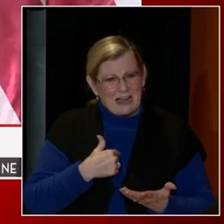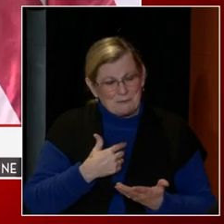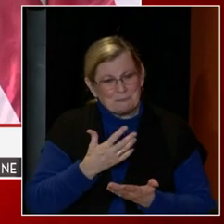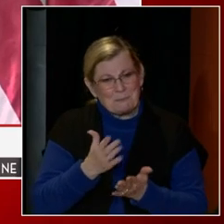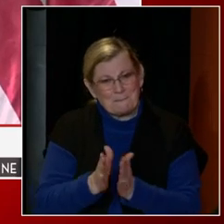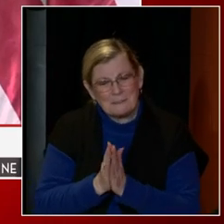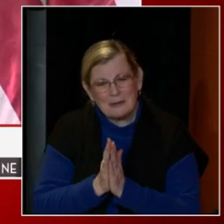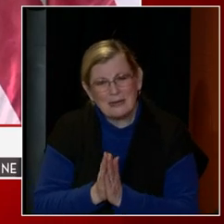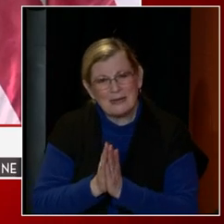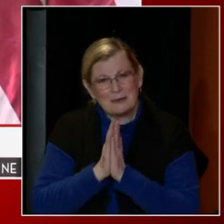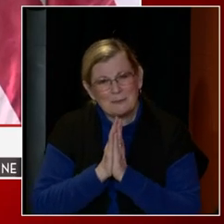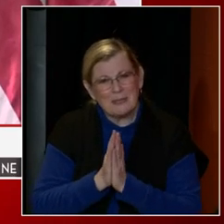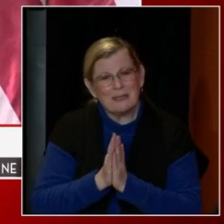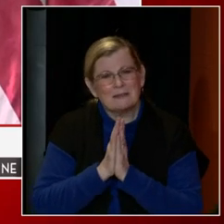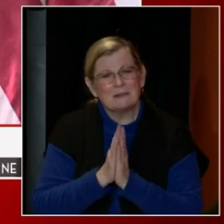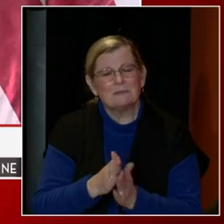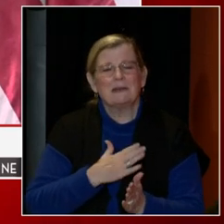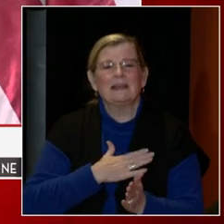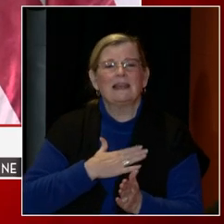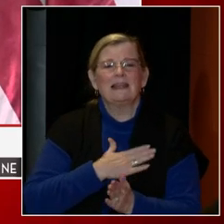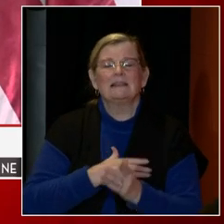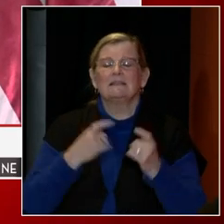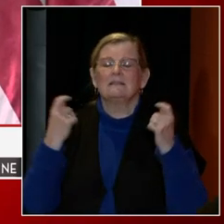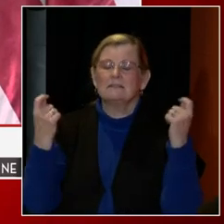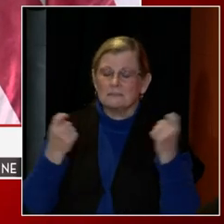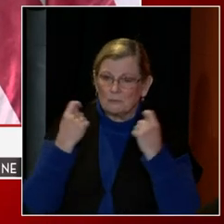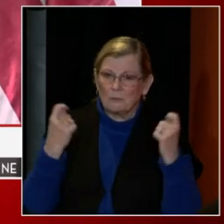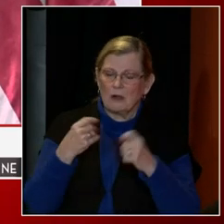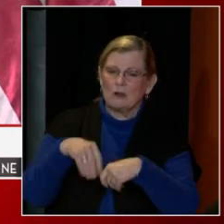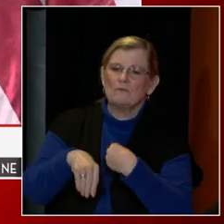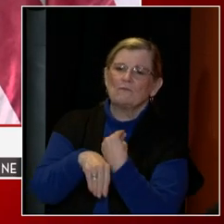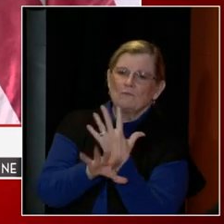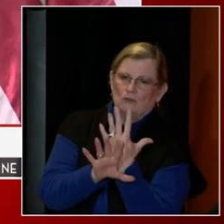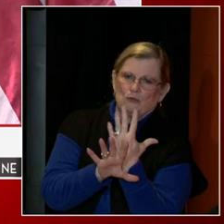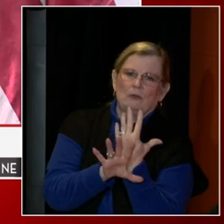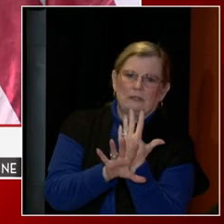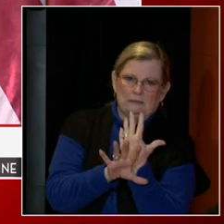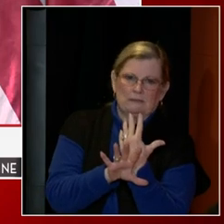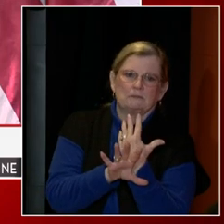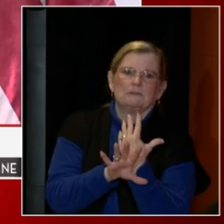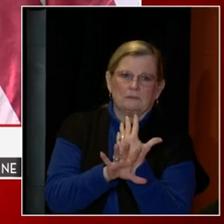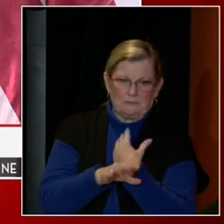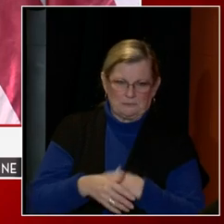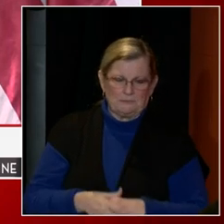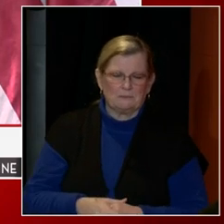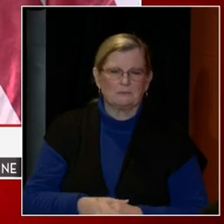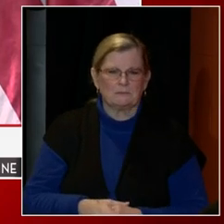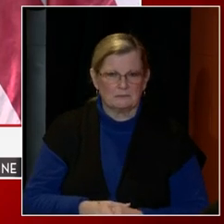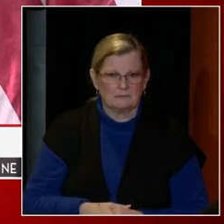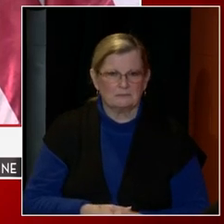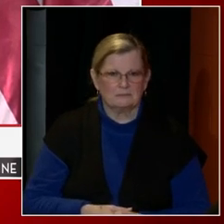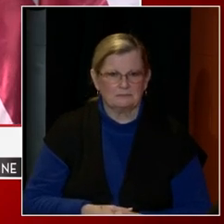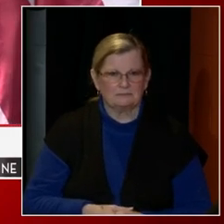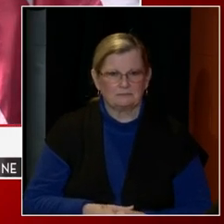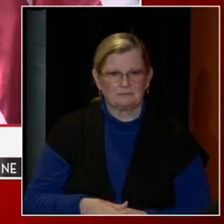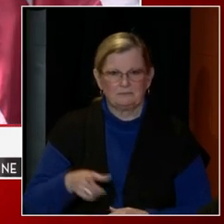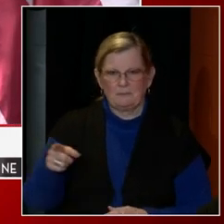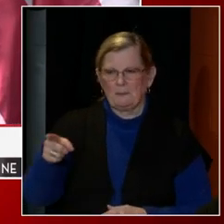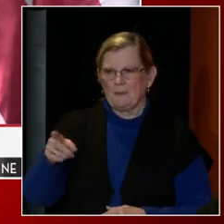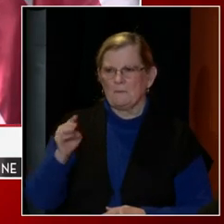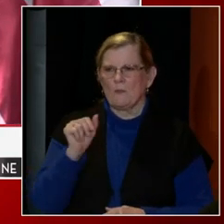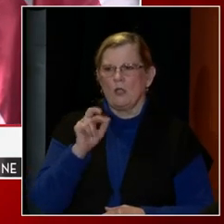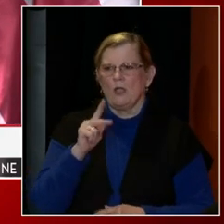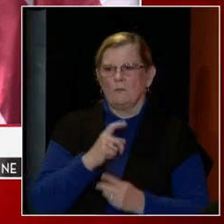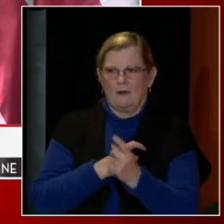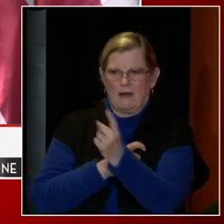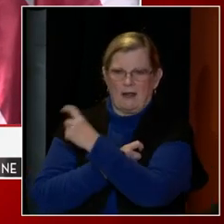celebrate virtually. Yes. Can I follow up also on the mayor's order in try to get